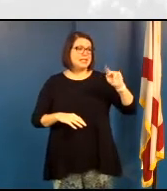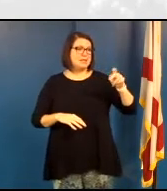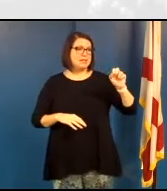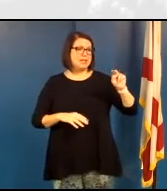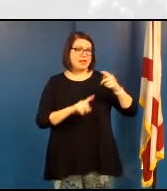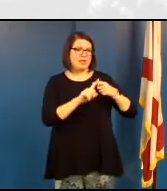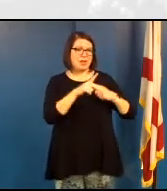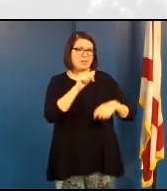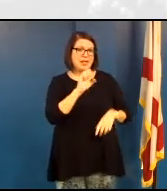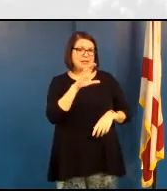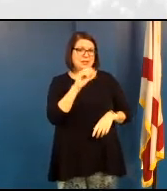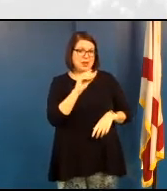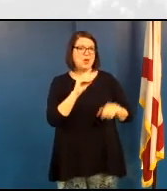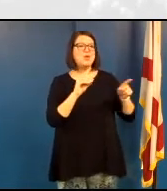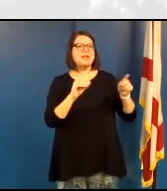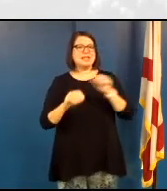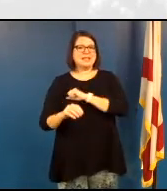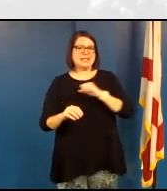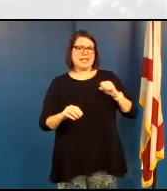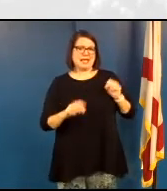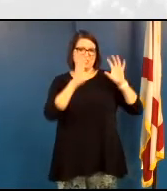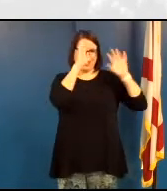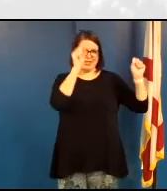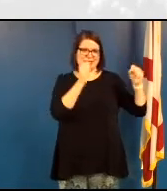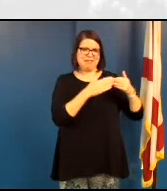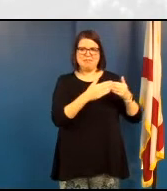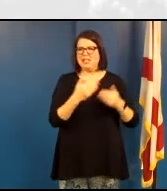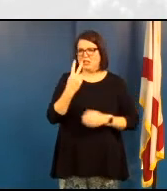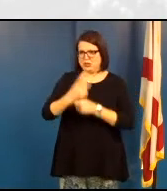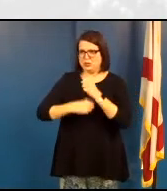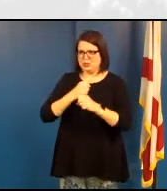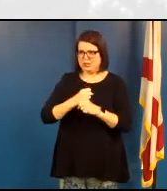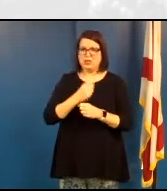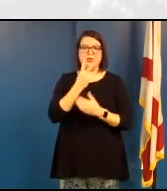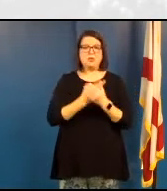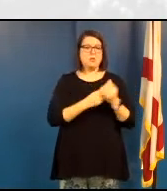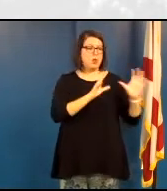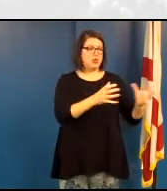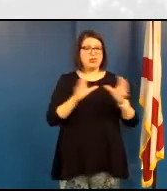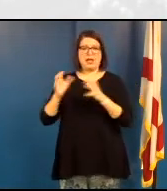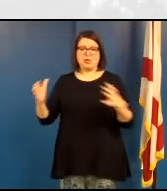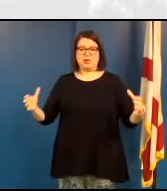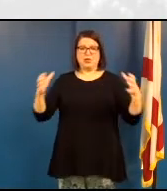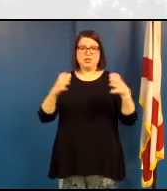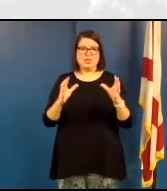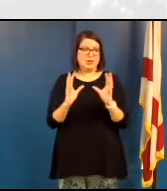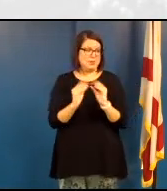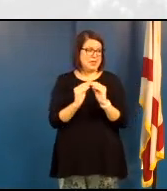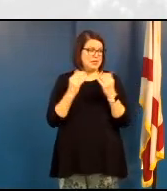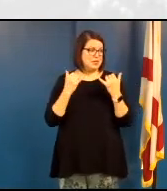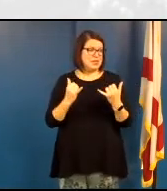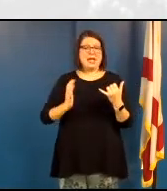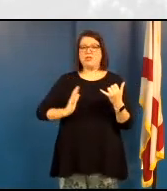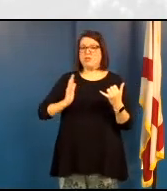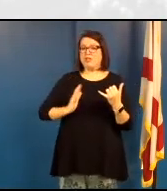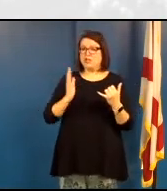as Senate President for the next 2 years. Both chambers will meet today to officially organize and